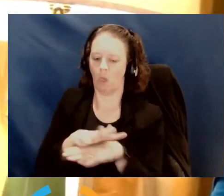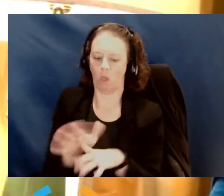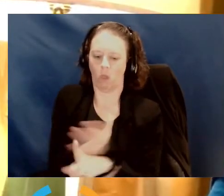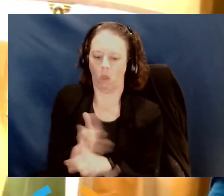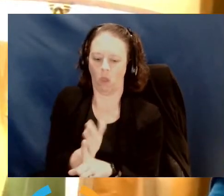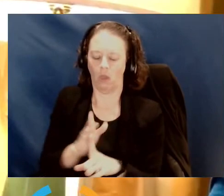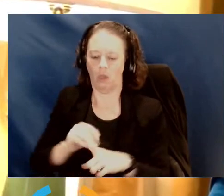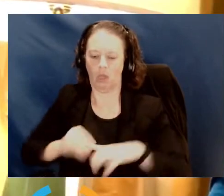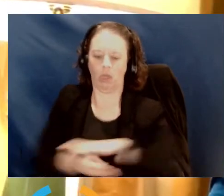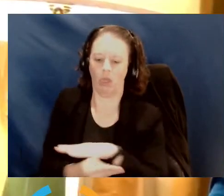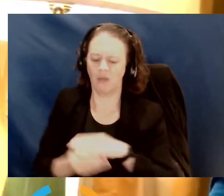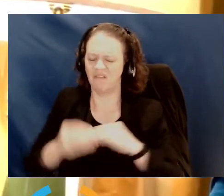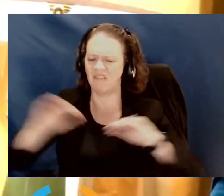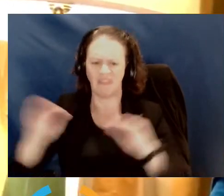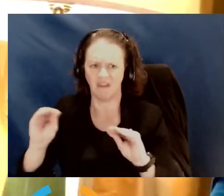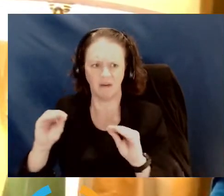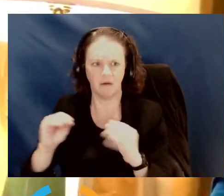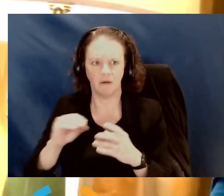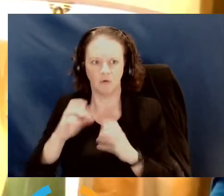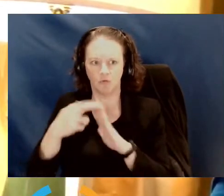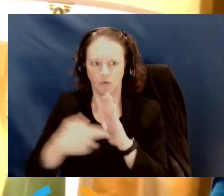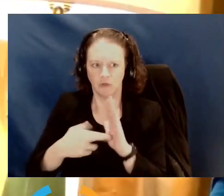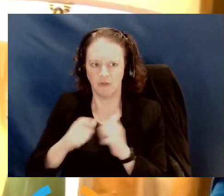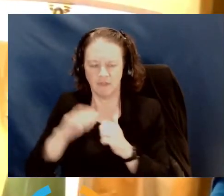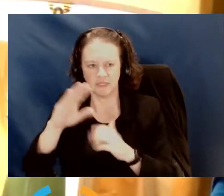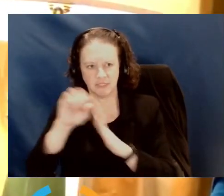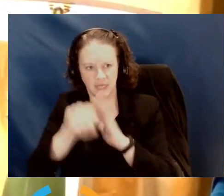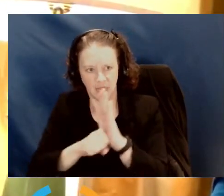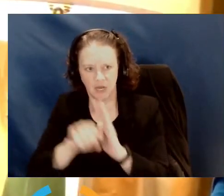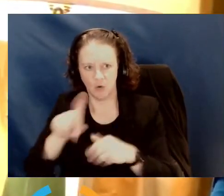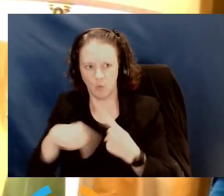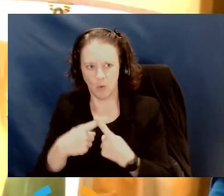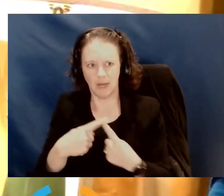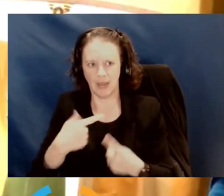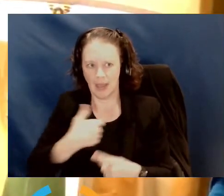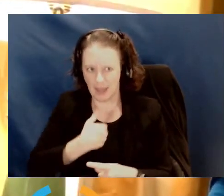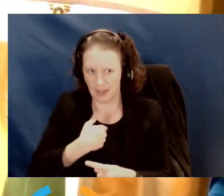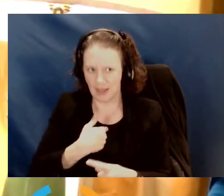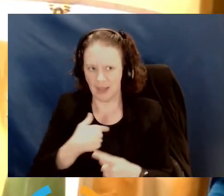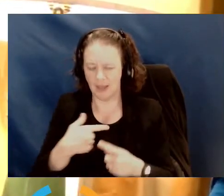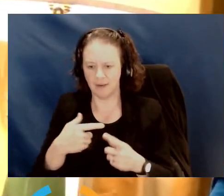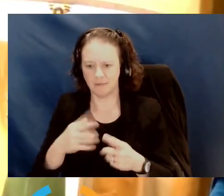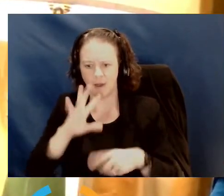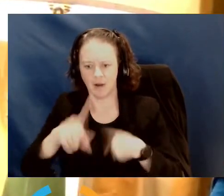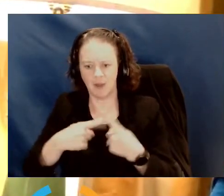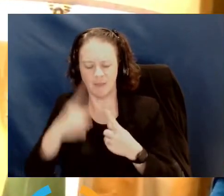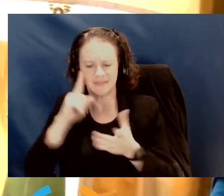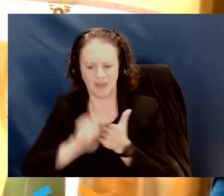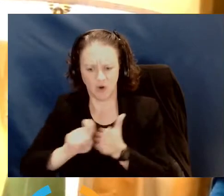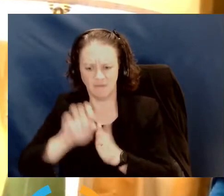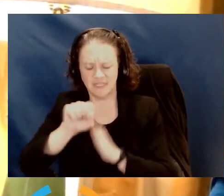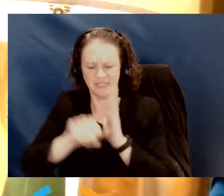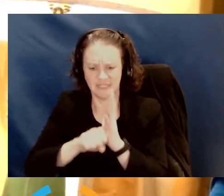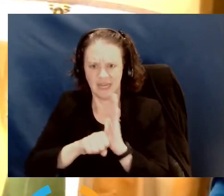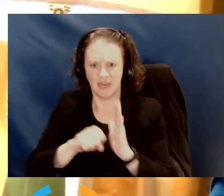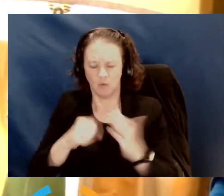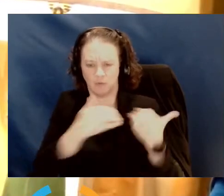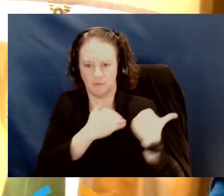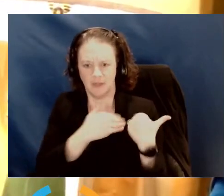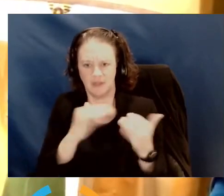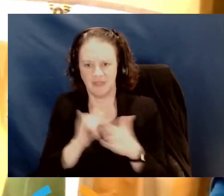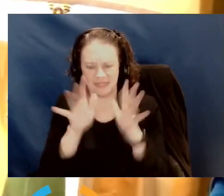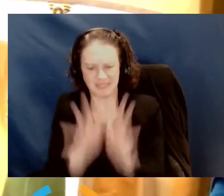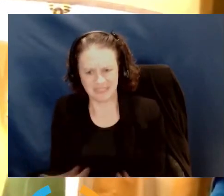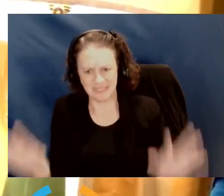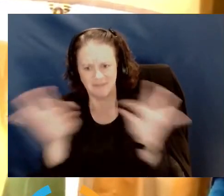state when it comes to the Secretary of State's responsibilities. This is a significant race, and it is about the future of Oregon for the